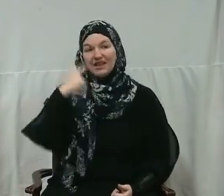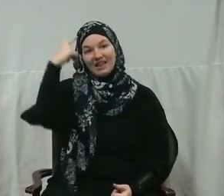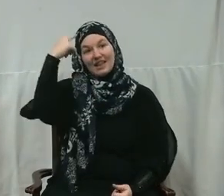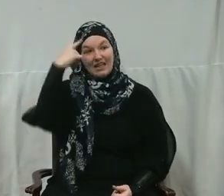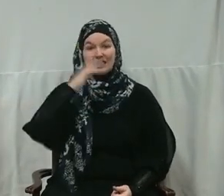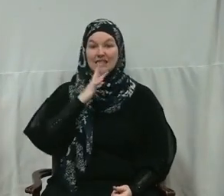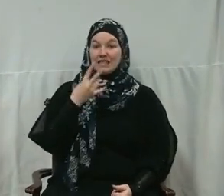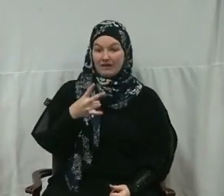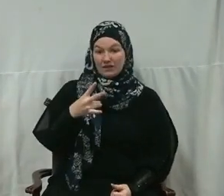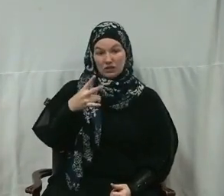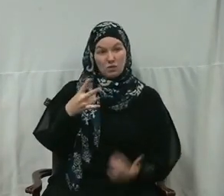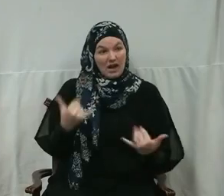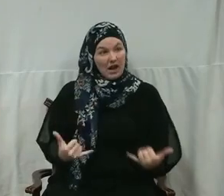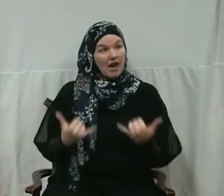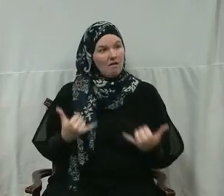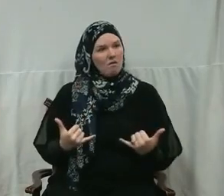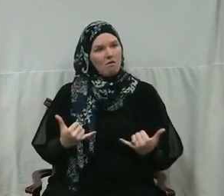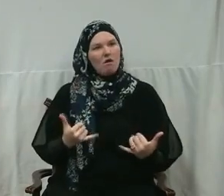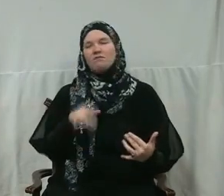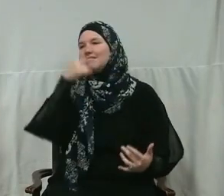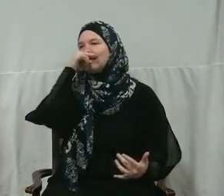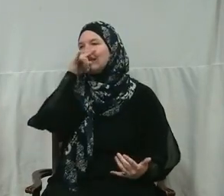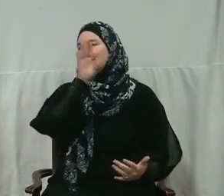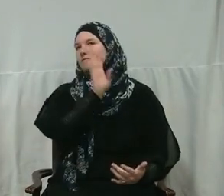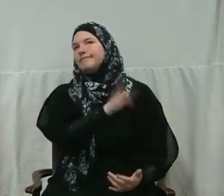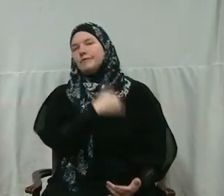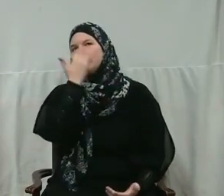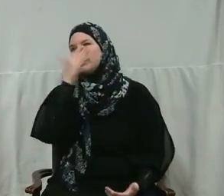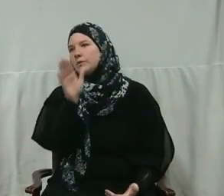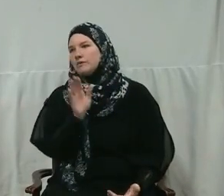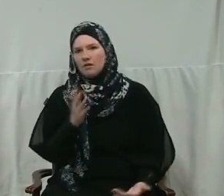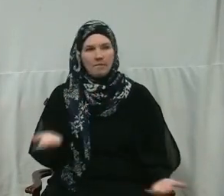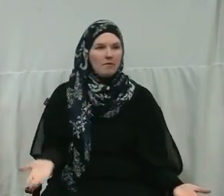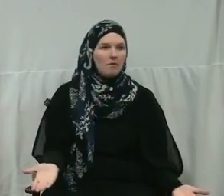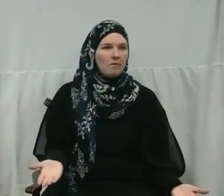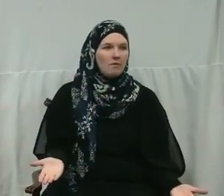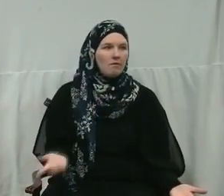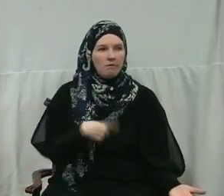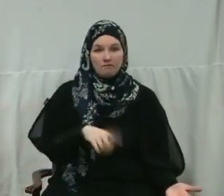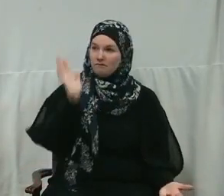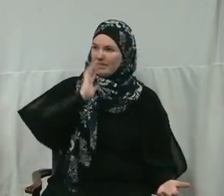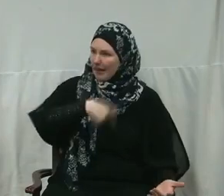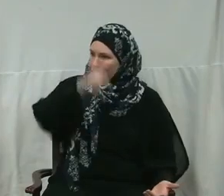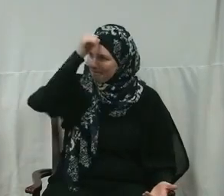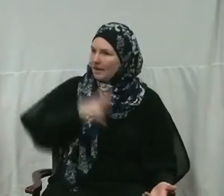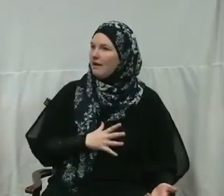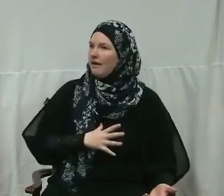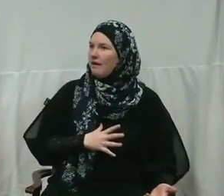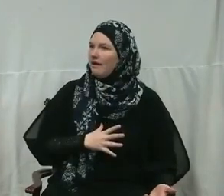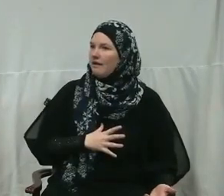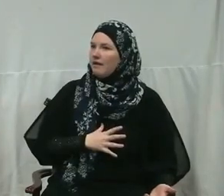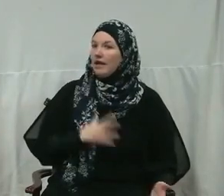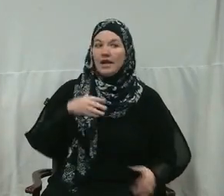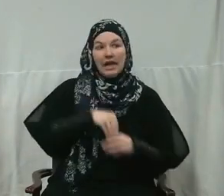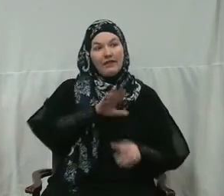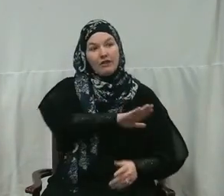treat 17-year-olds like kids. Come on. They were men. And in their